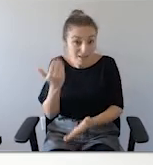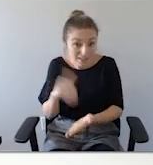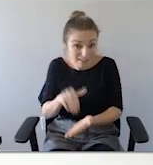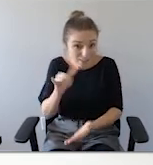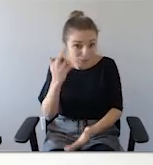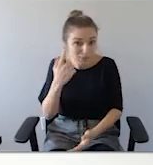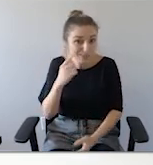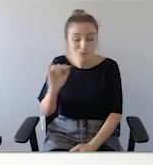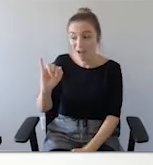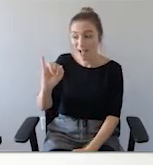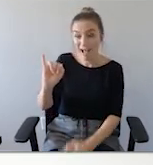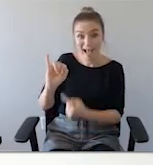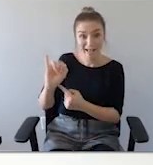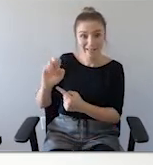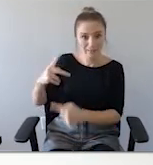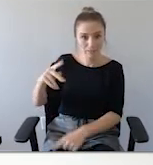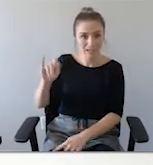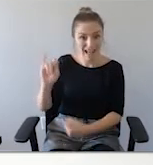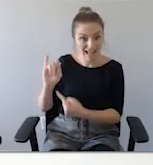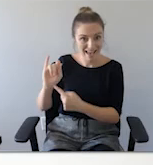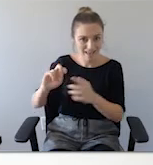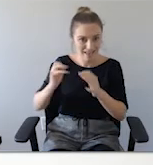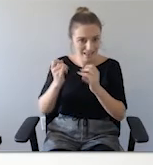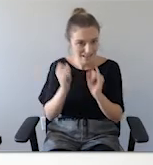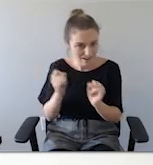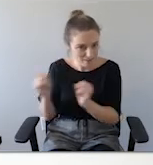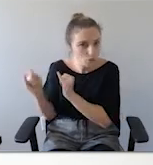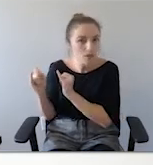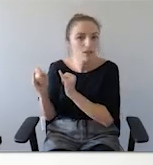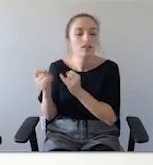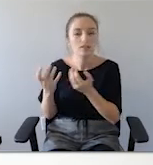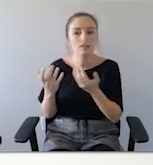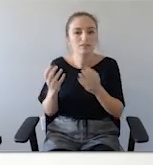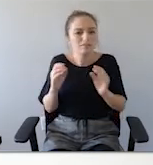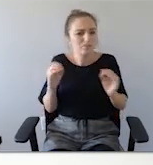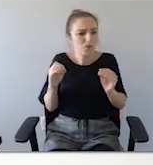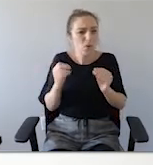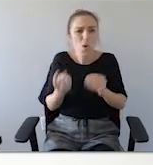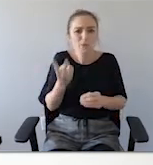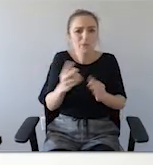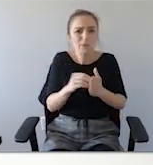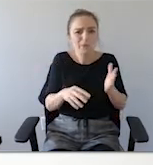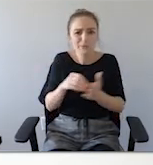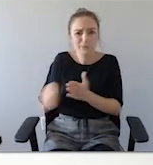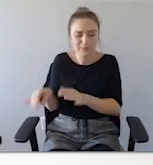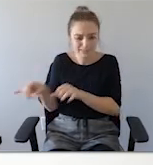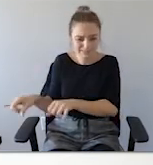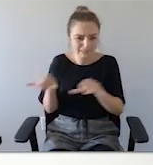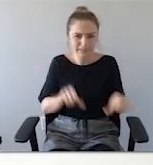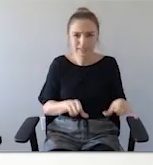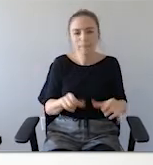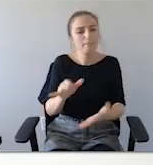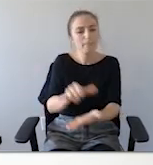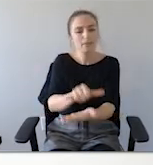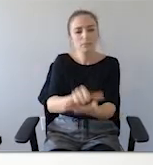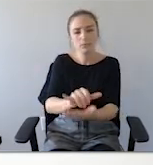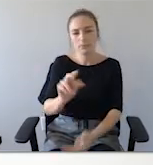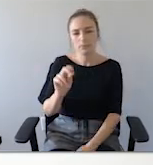same. Okay, so that's why you can't let people say that to you. Hold on a second. Did you have a question? I know you had your